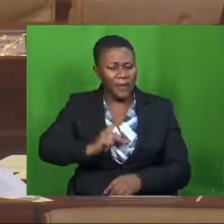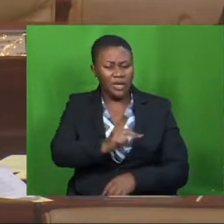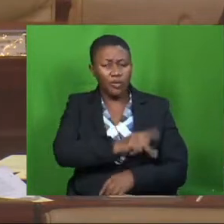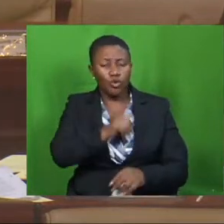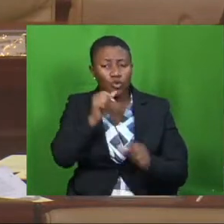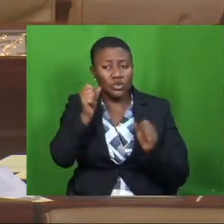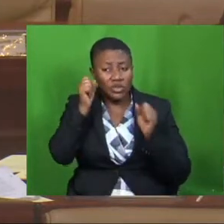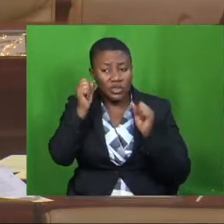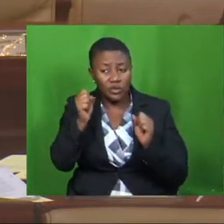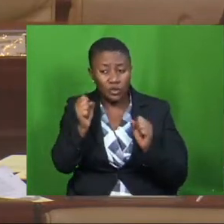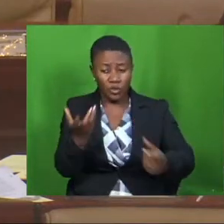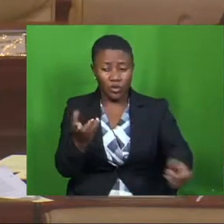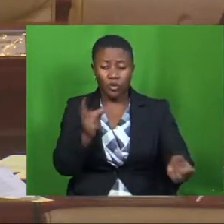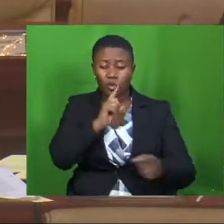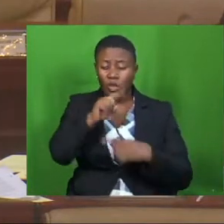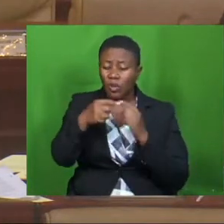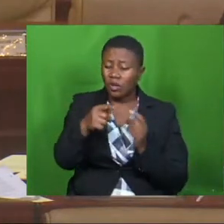recovered